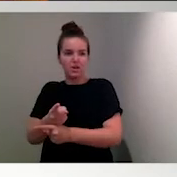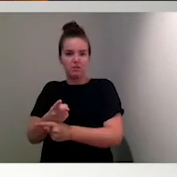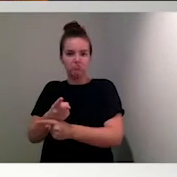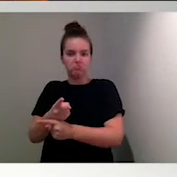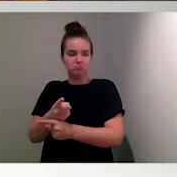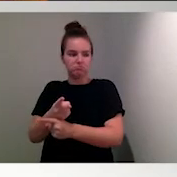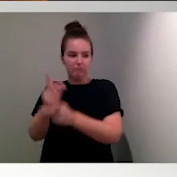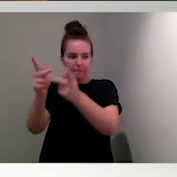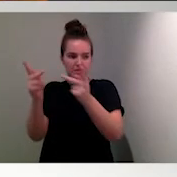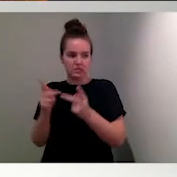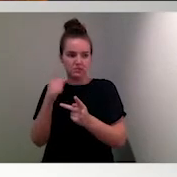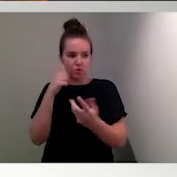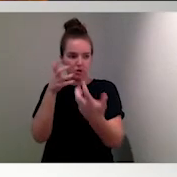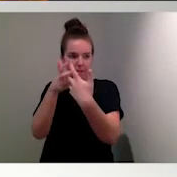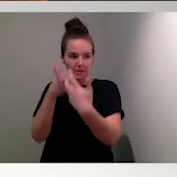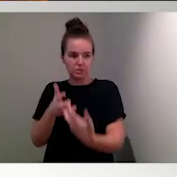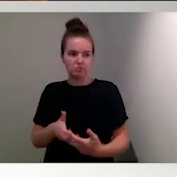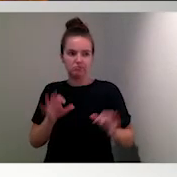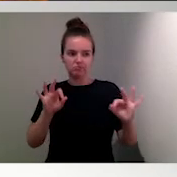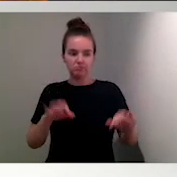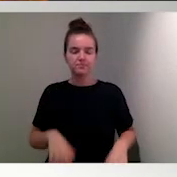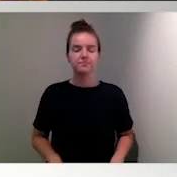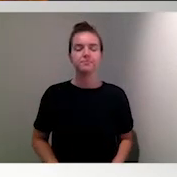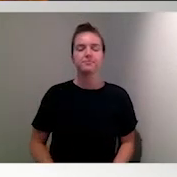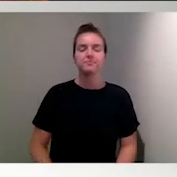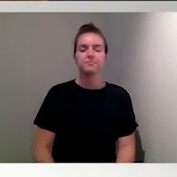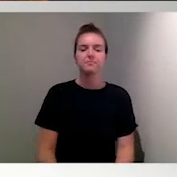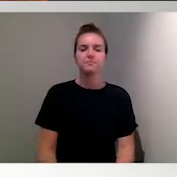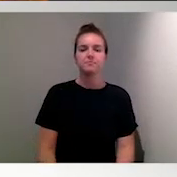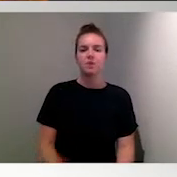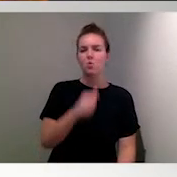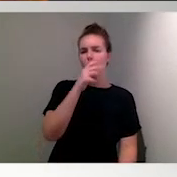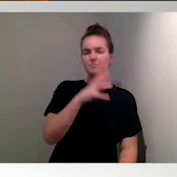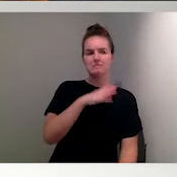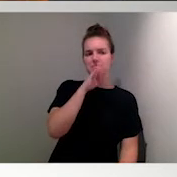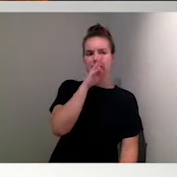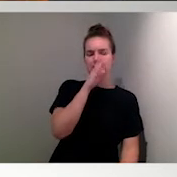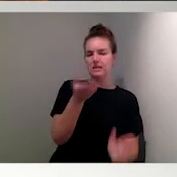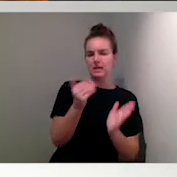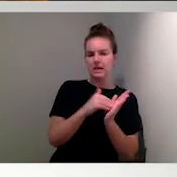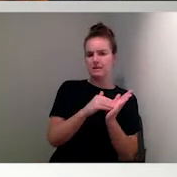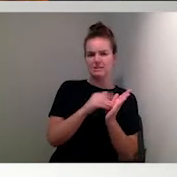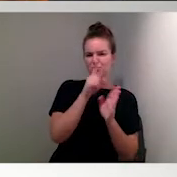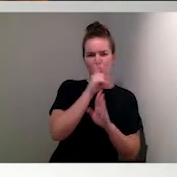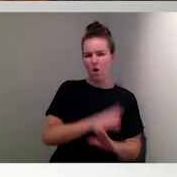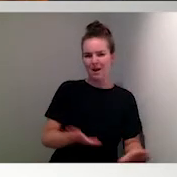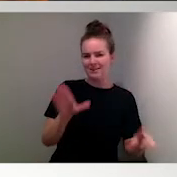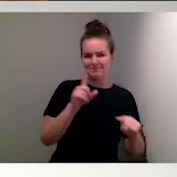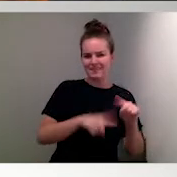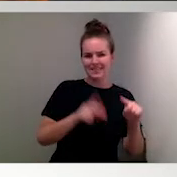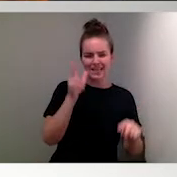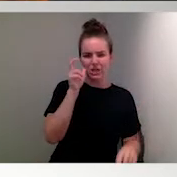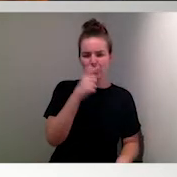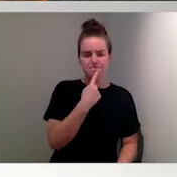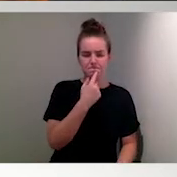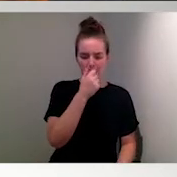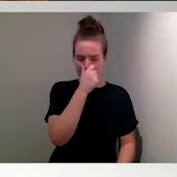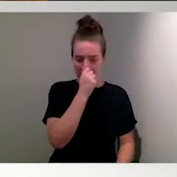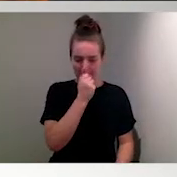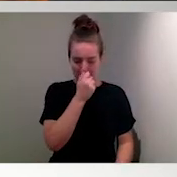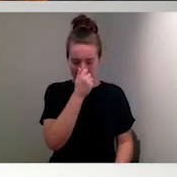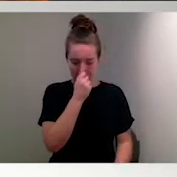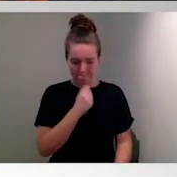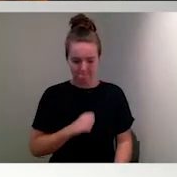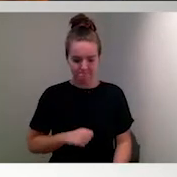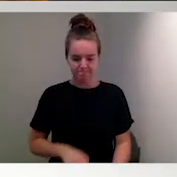for travel vision impairments? I know you kind of addressed the deaf, hard of hearing. Yes. We have two legally blind and